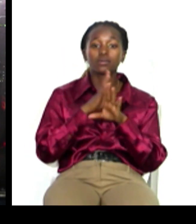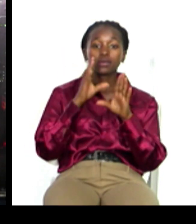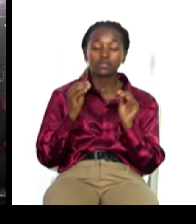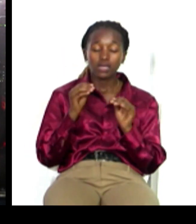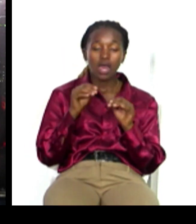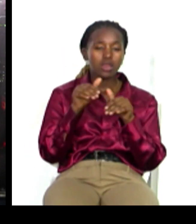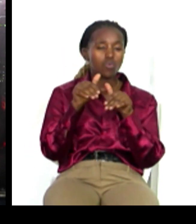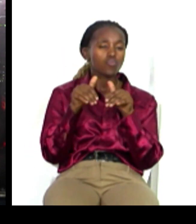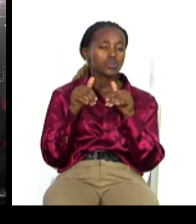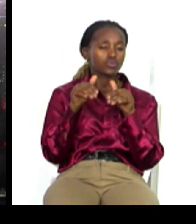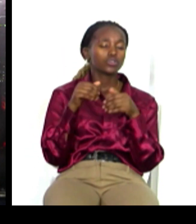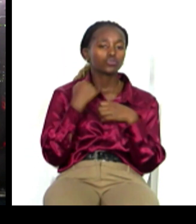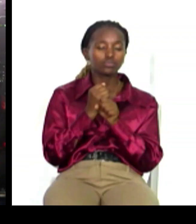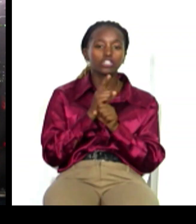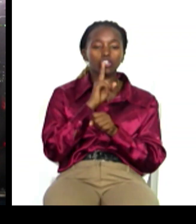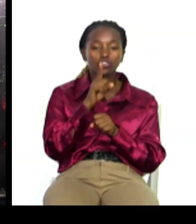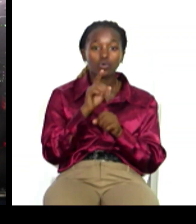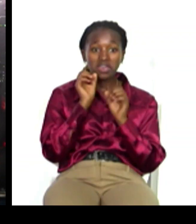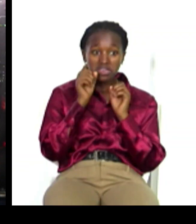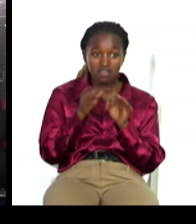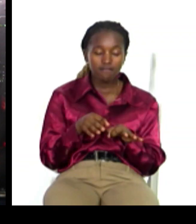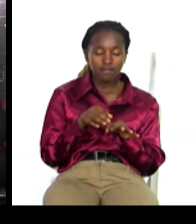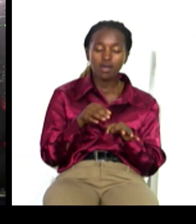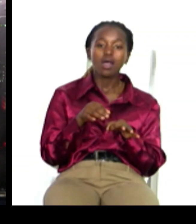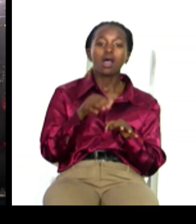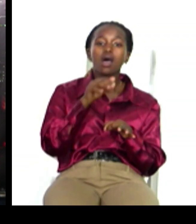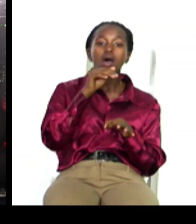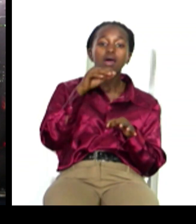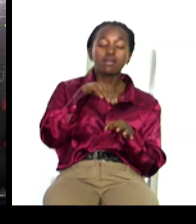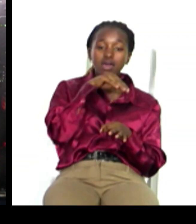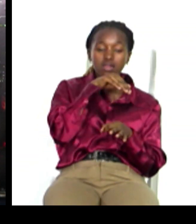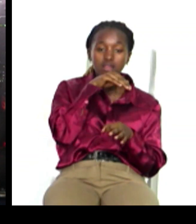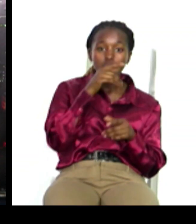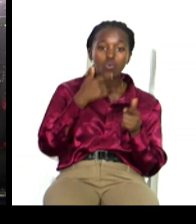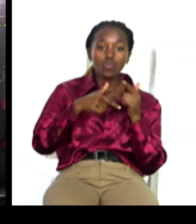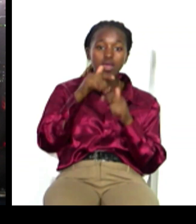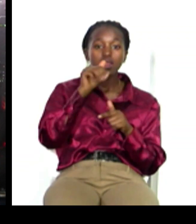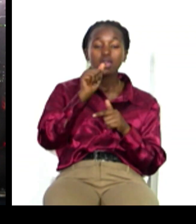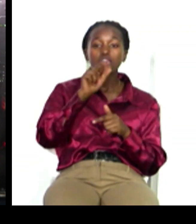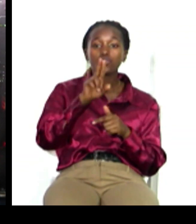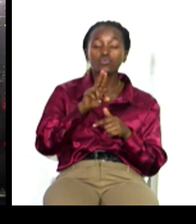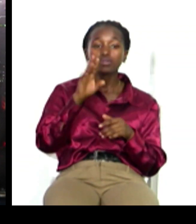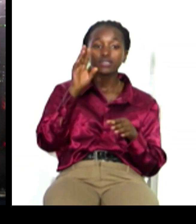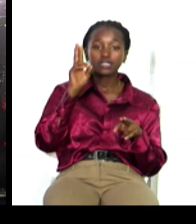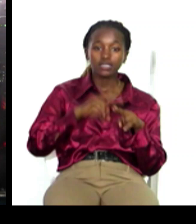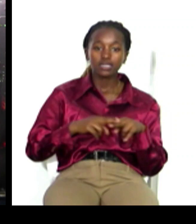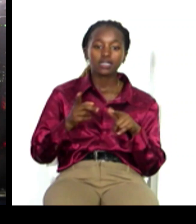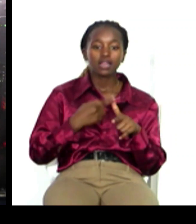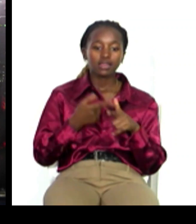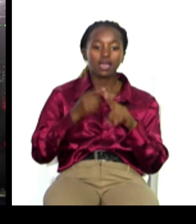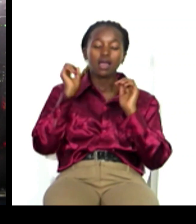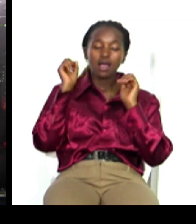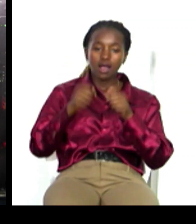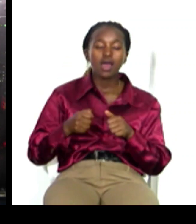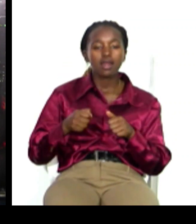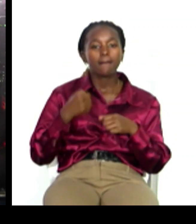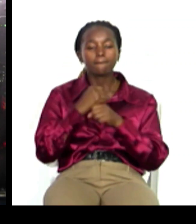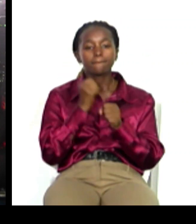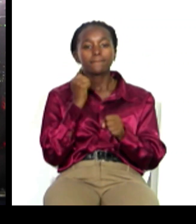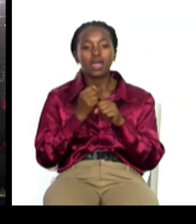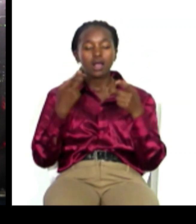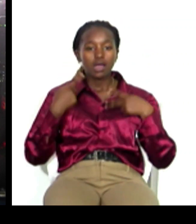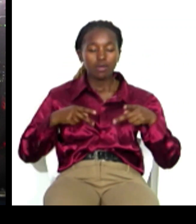waiting that if Raila wins the AU seat, so many people that are going to be in IBC docket are from the ODM,